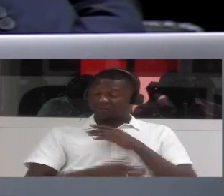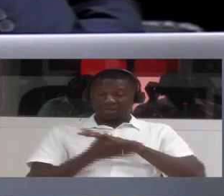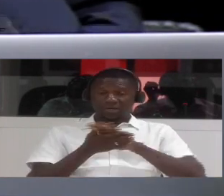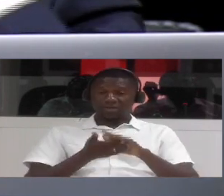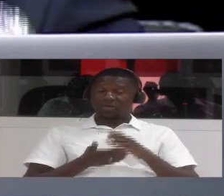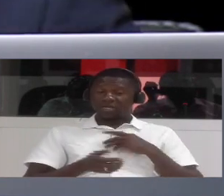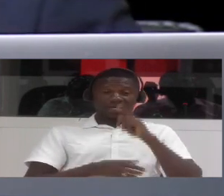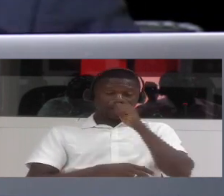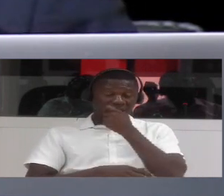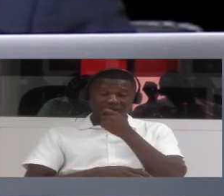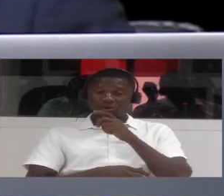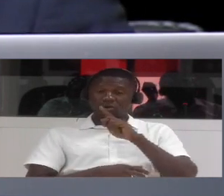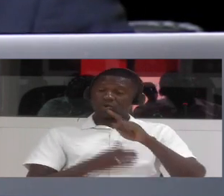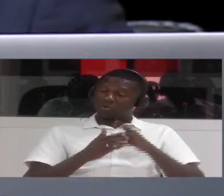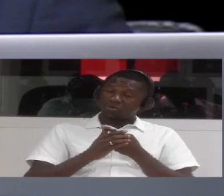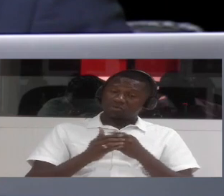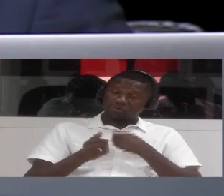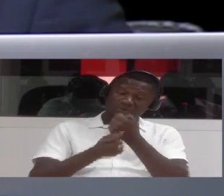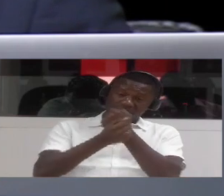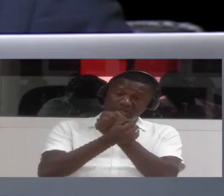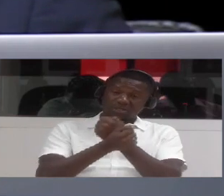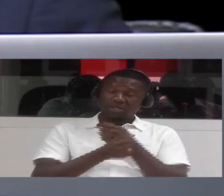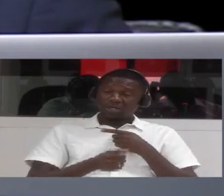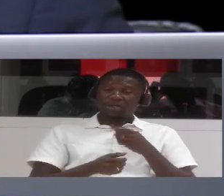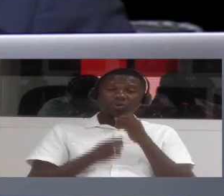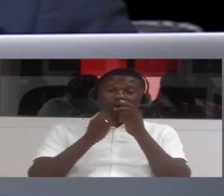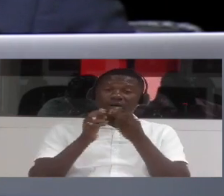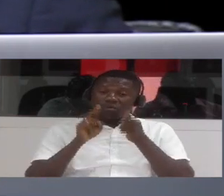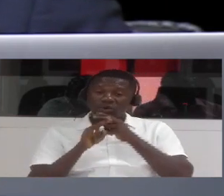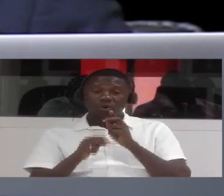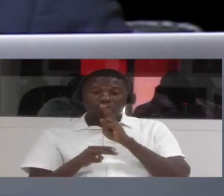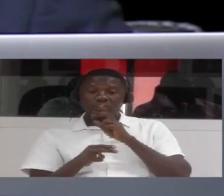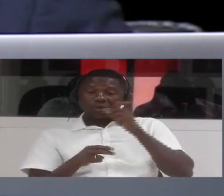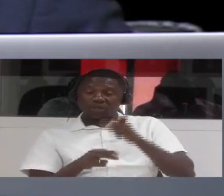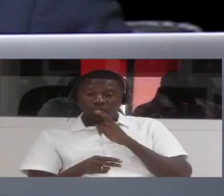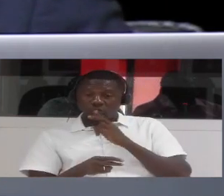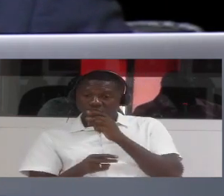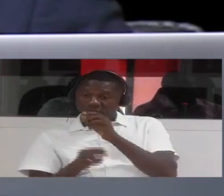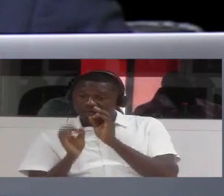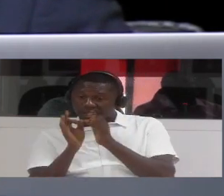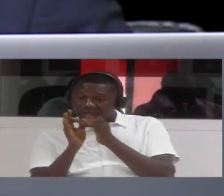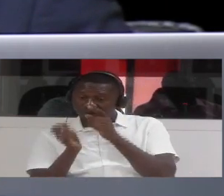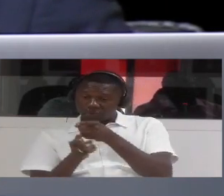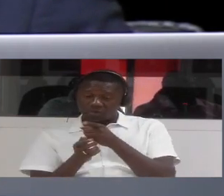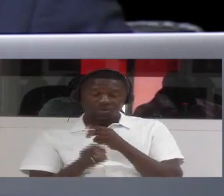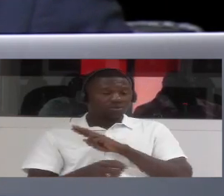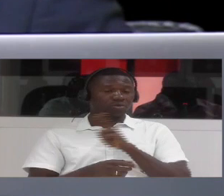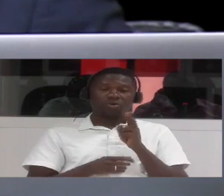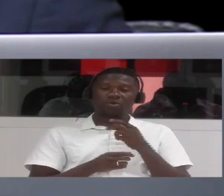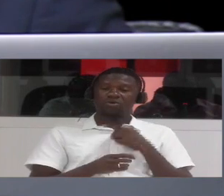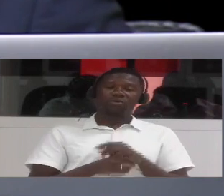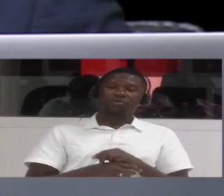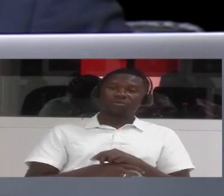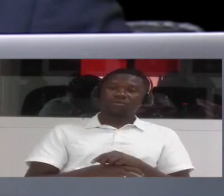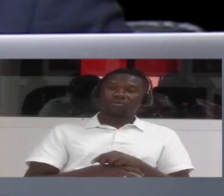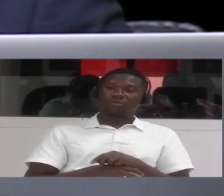than disclose the source of your confidential information. And that was not to be recognized by the